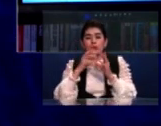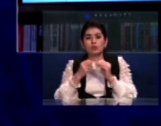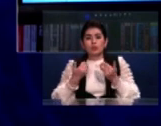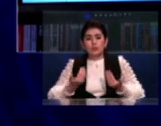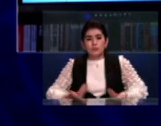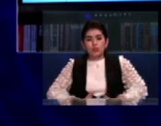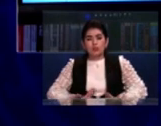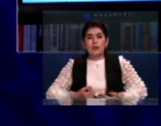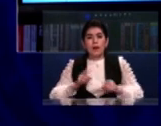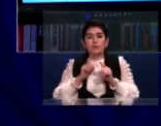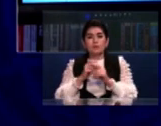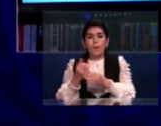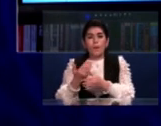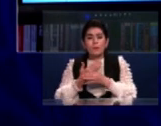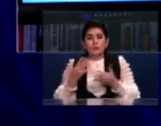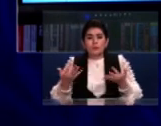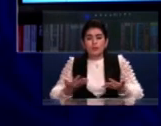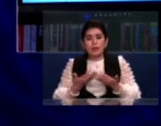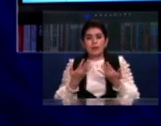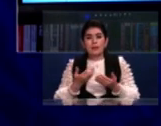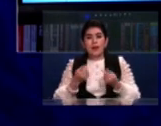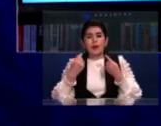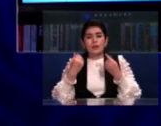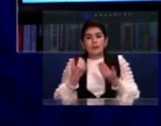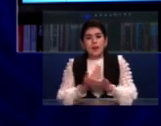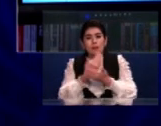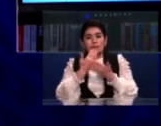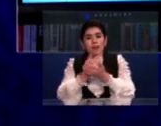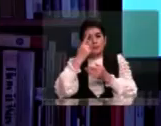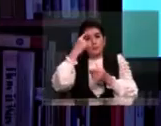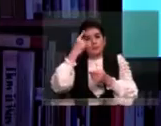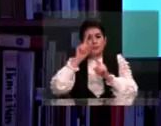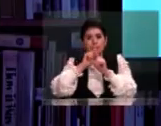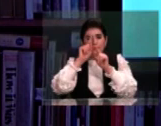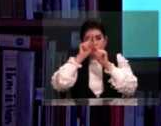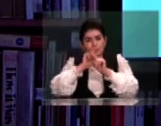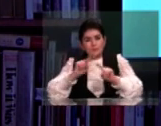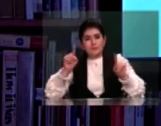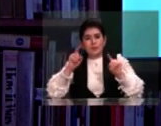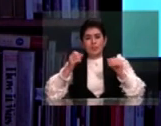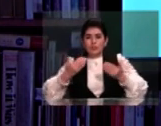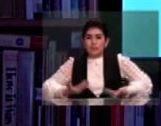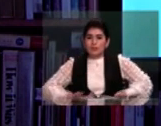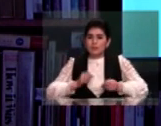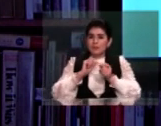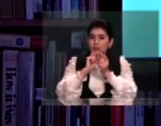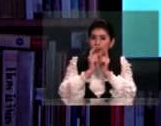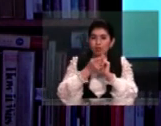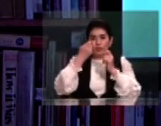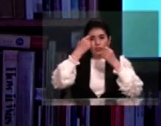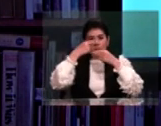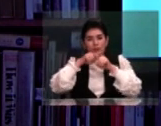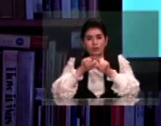turmush tarzimizni yengillashtirish, yangi-yangi kashfiyotlarga olib keladi va yashash tarzimizni,